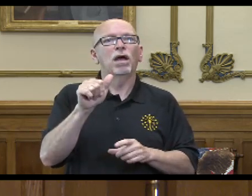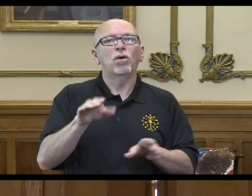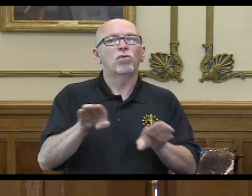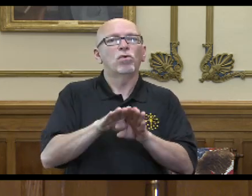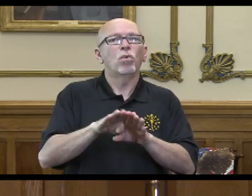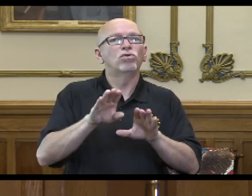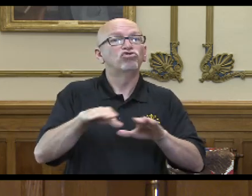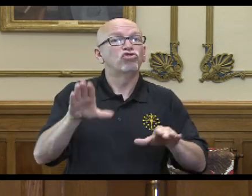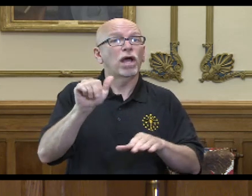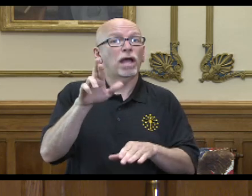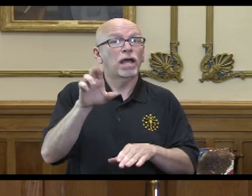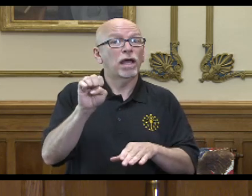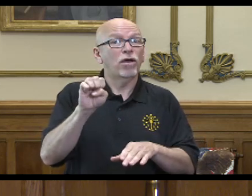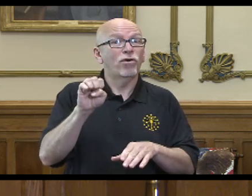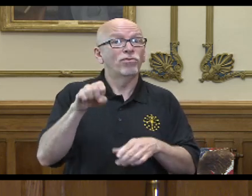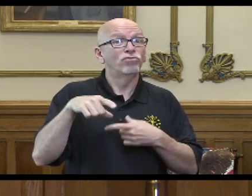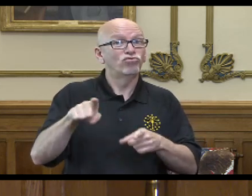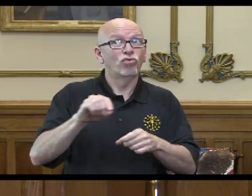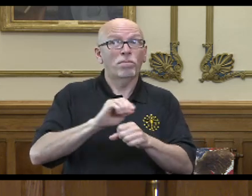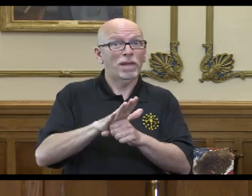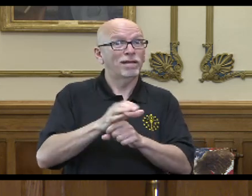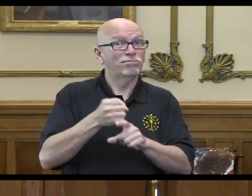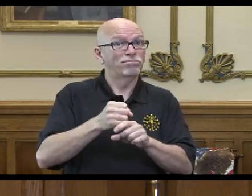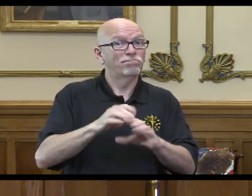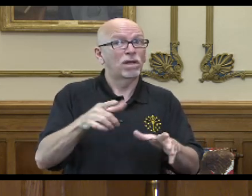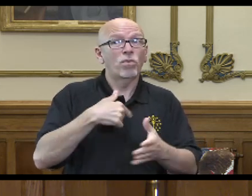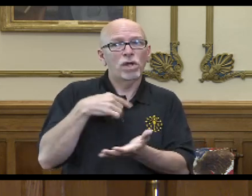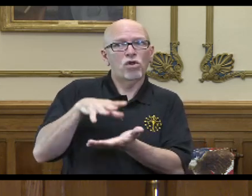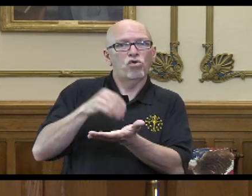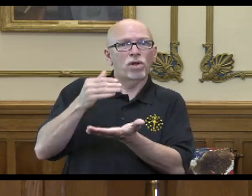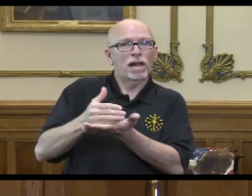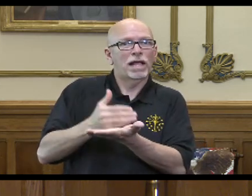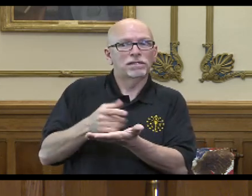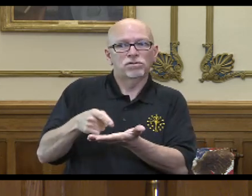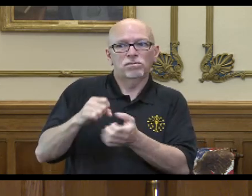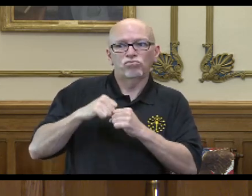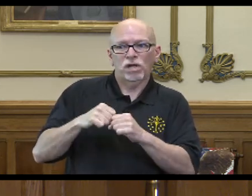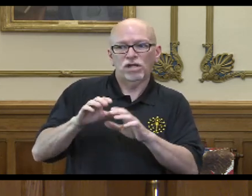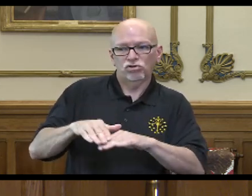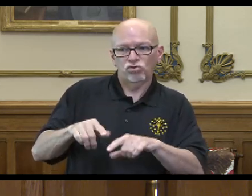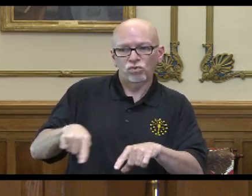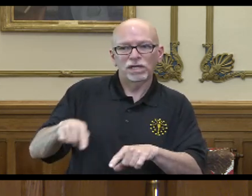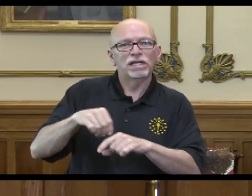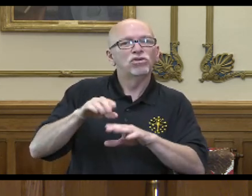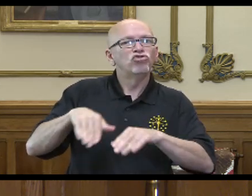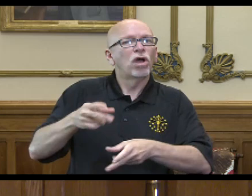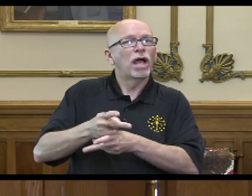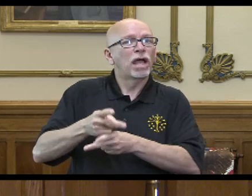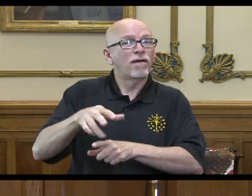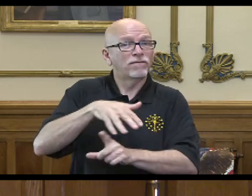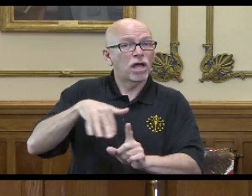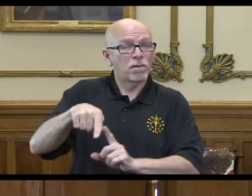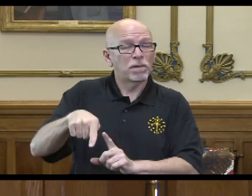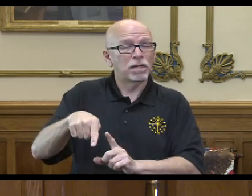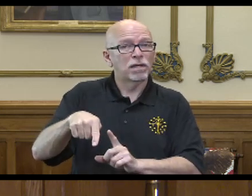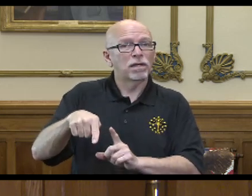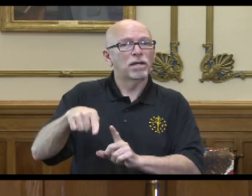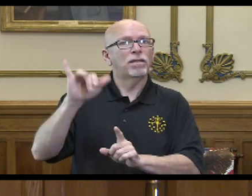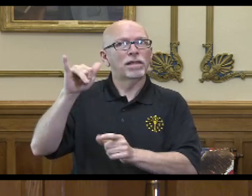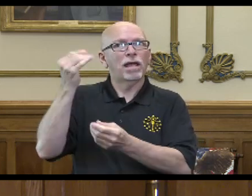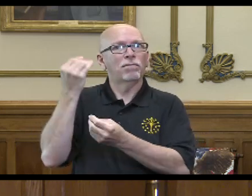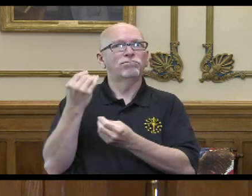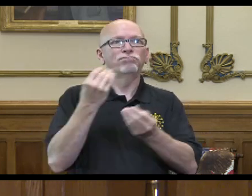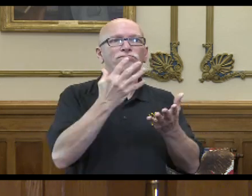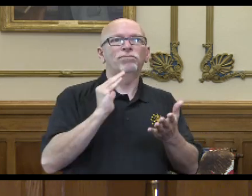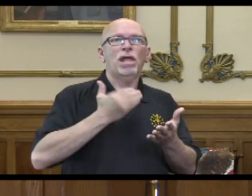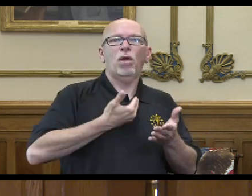childcare settings throughout the pandemic, and the lessons learned for protecting children in the childcare environment informed the health